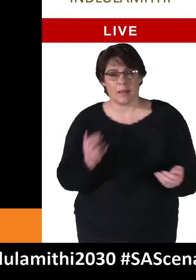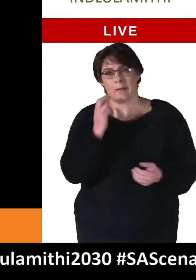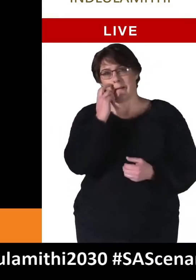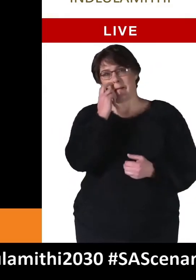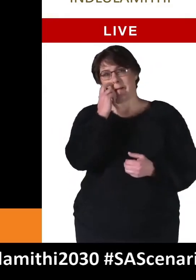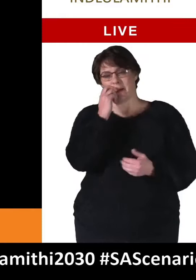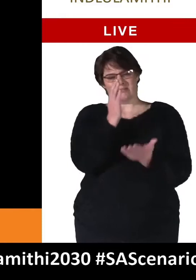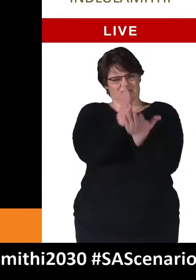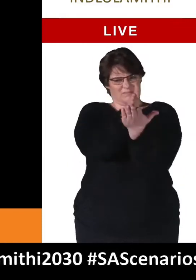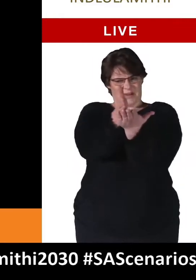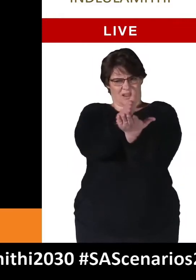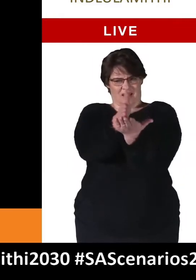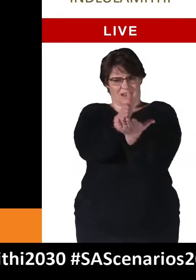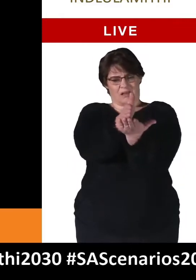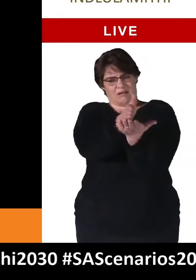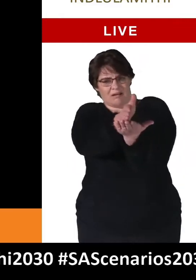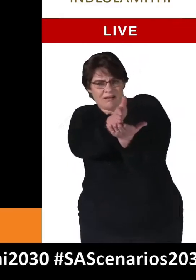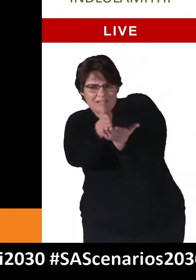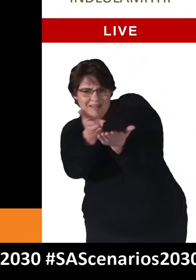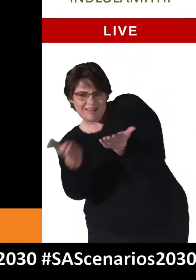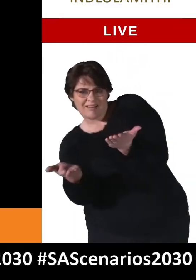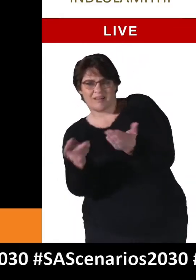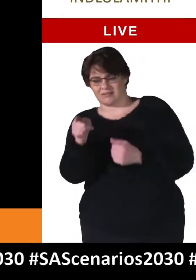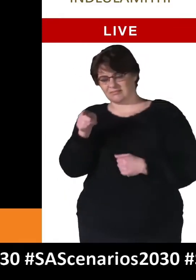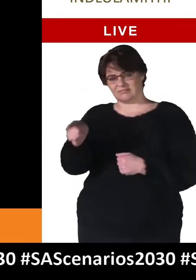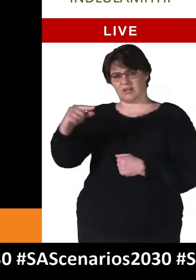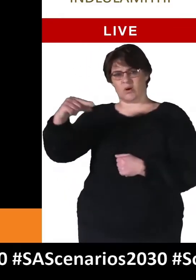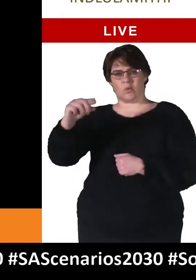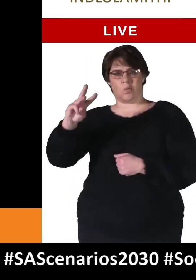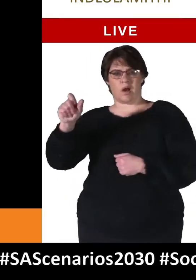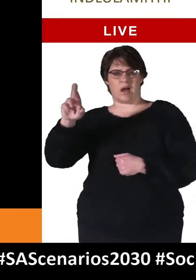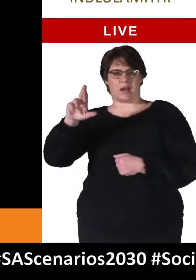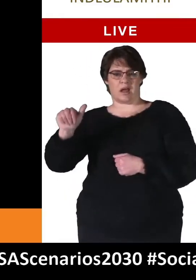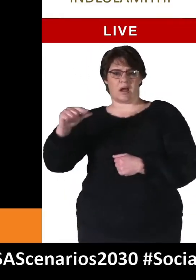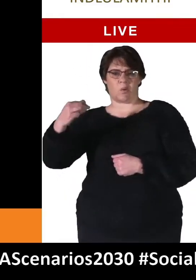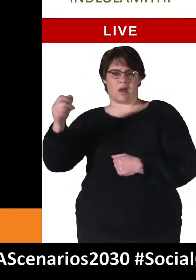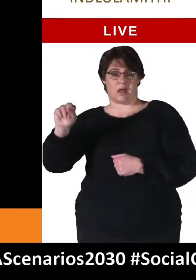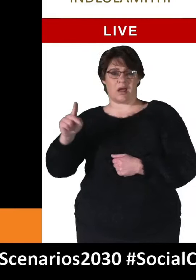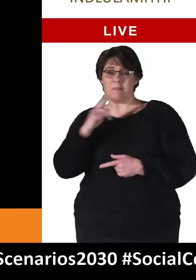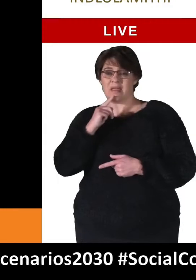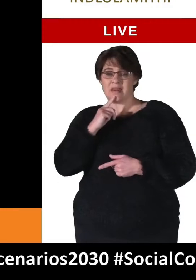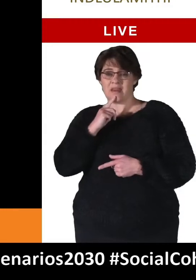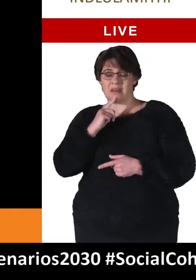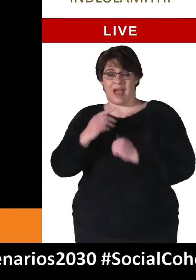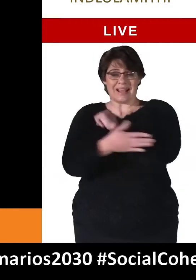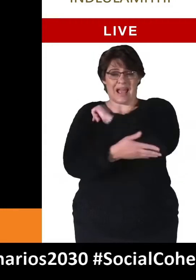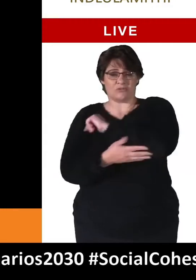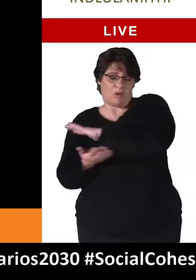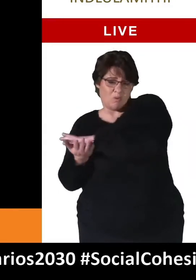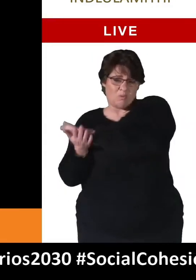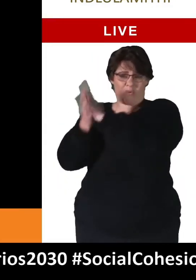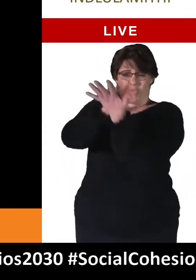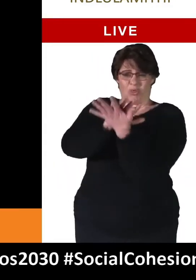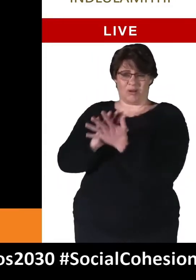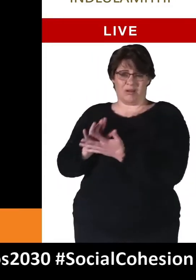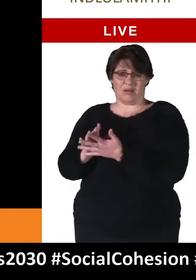across the midway line into the Gwara-Gwara scenario, a land of disorder and decay. And compared